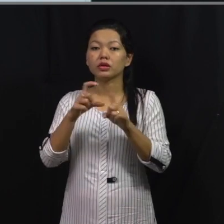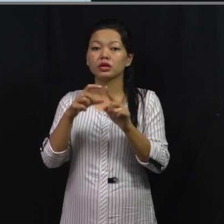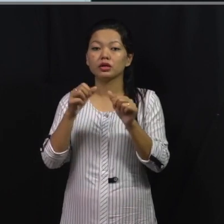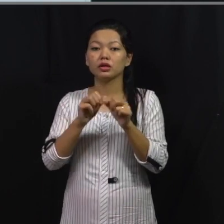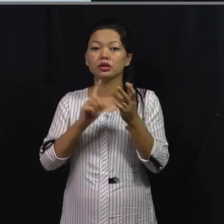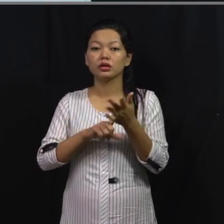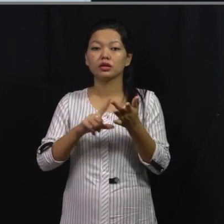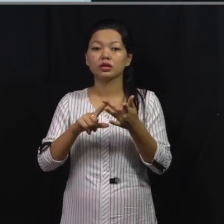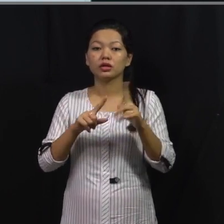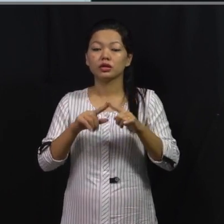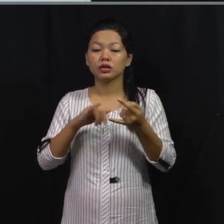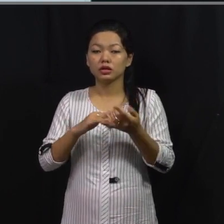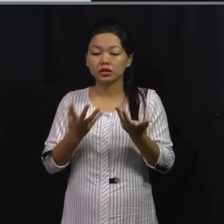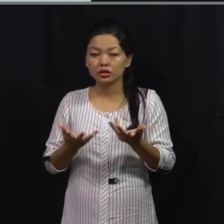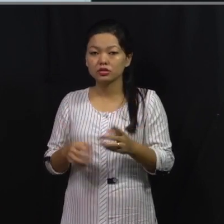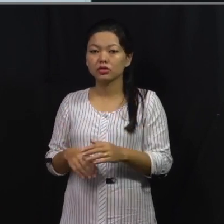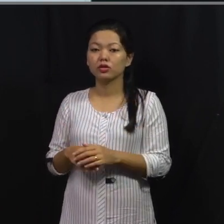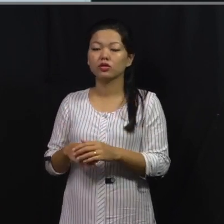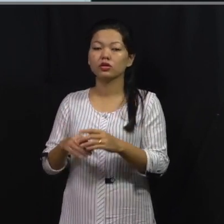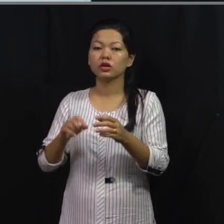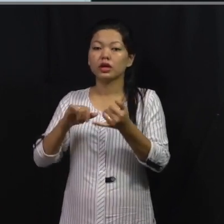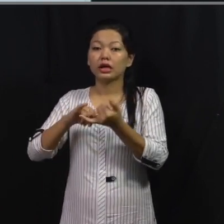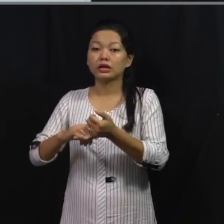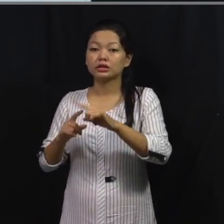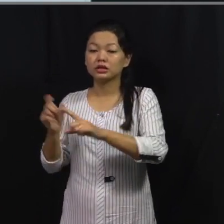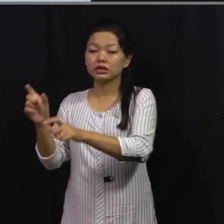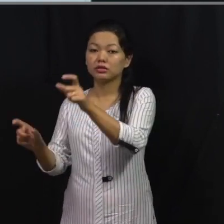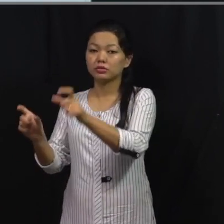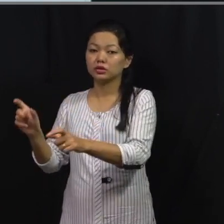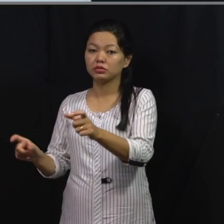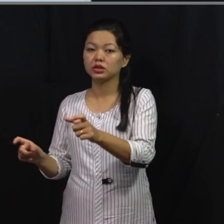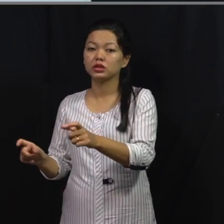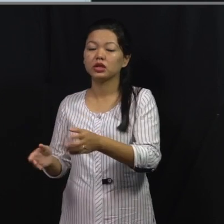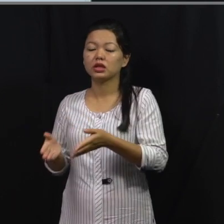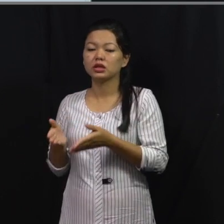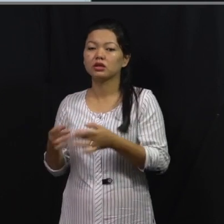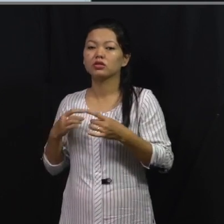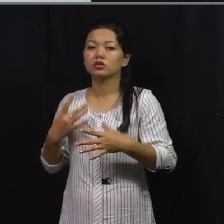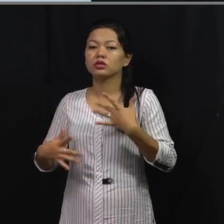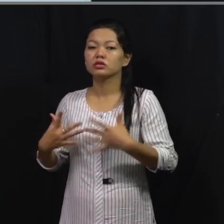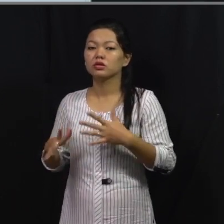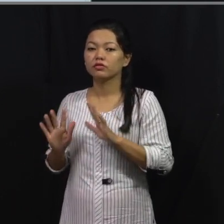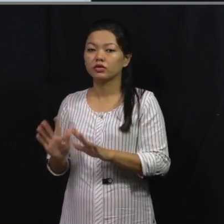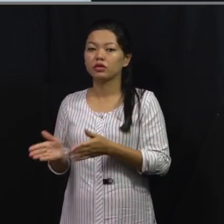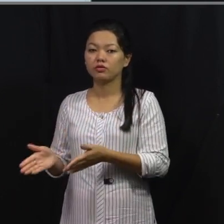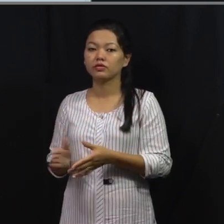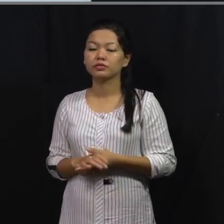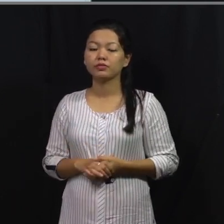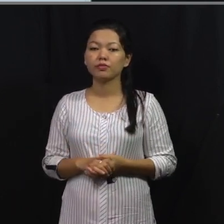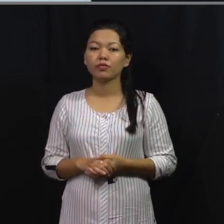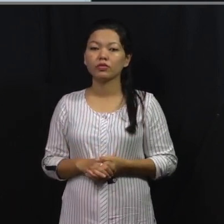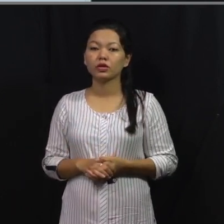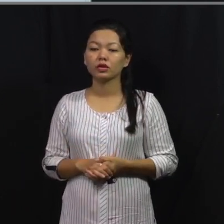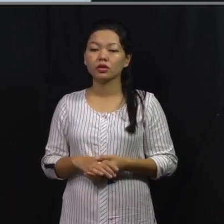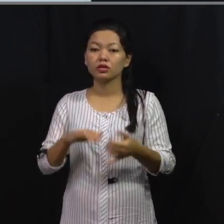not getting their privileges, okay. So in this way, okay, scheduled castes, you know, is one